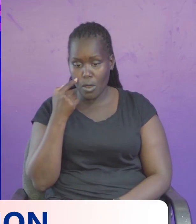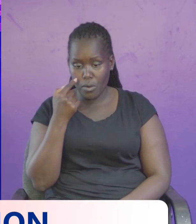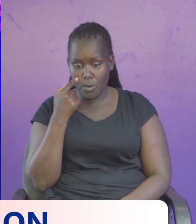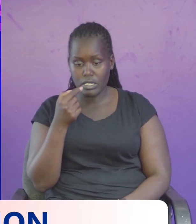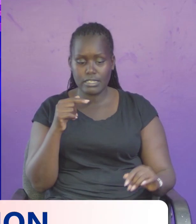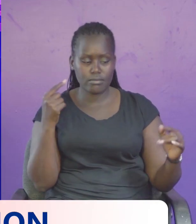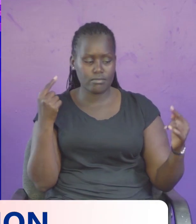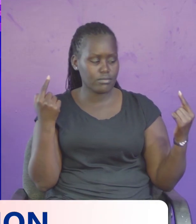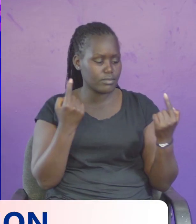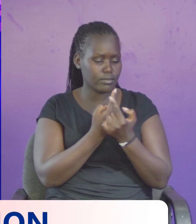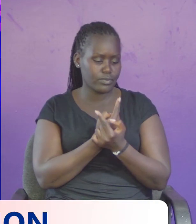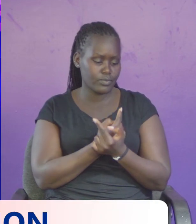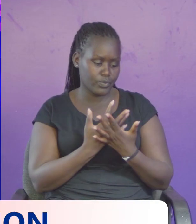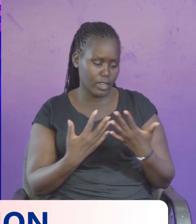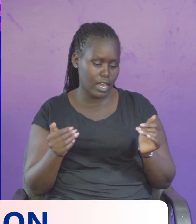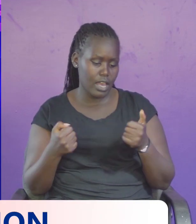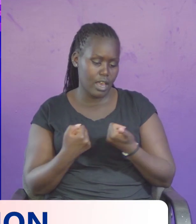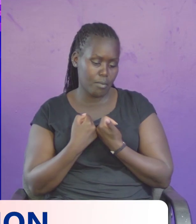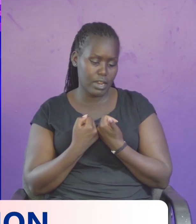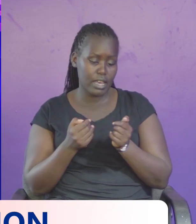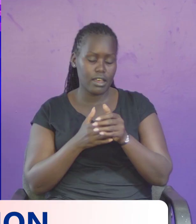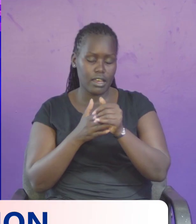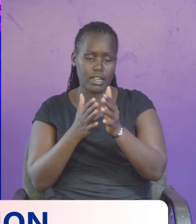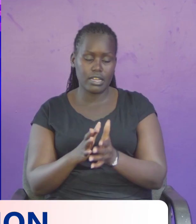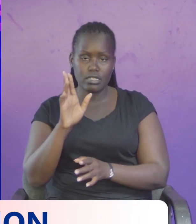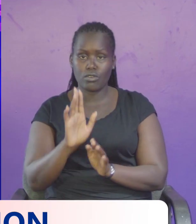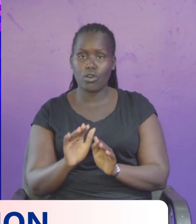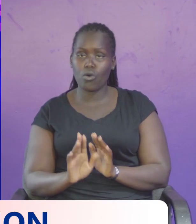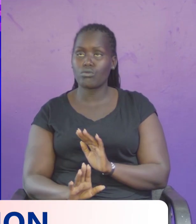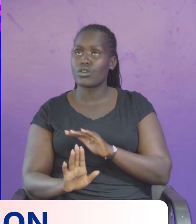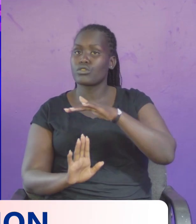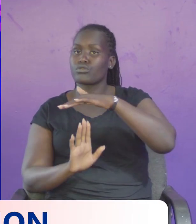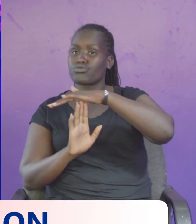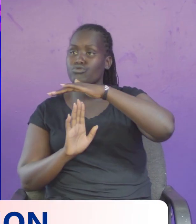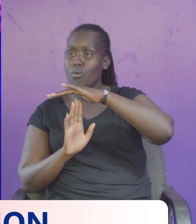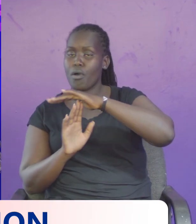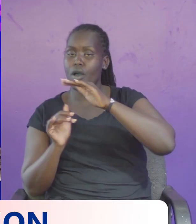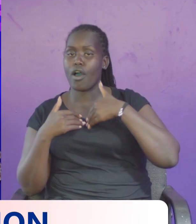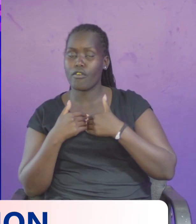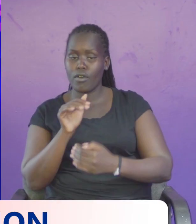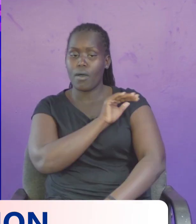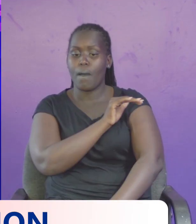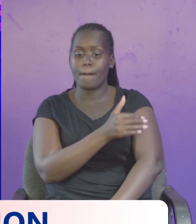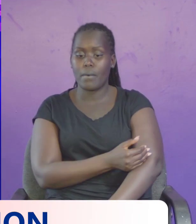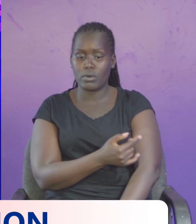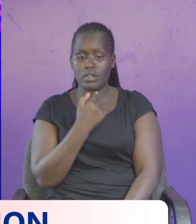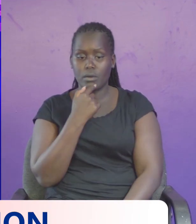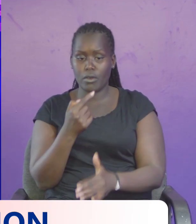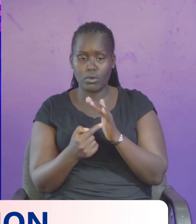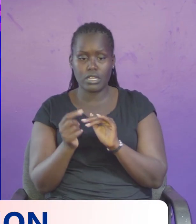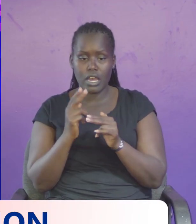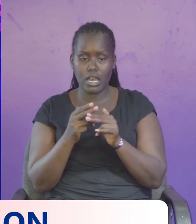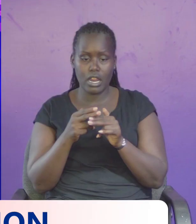things happening. That the leaders wamejiweka kule juu, they have all the powers. I've told you that I call them